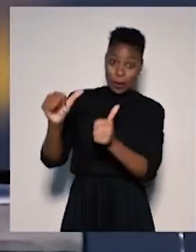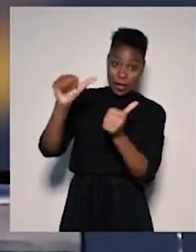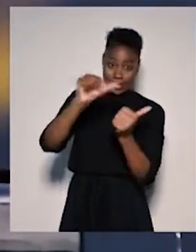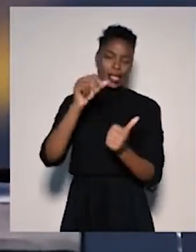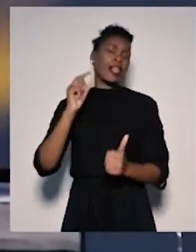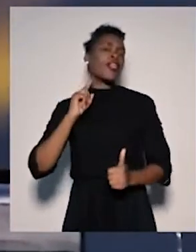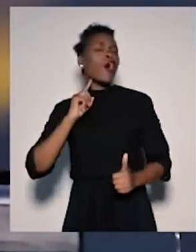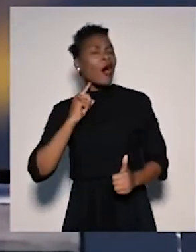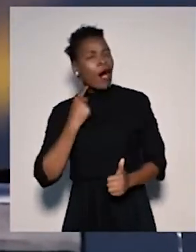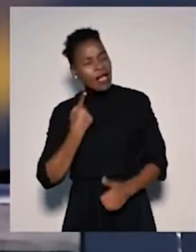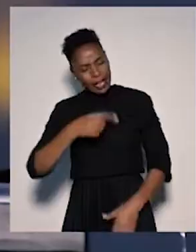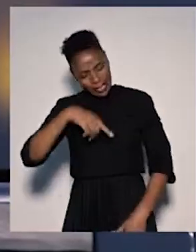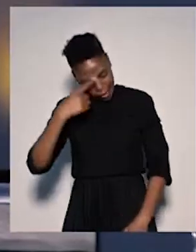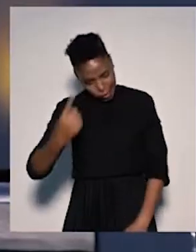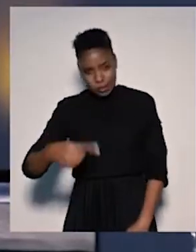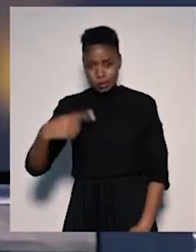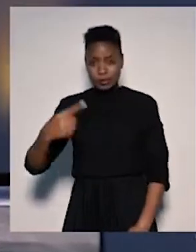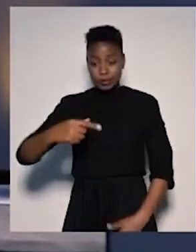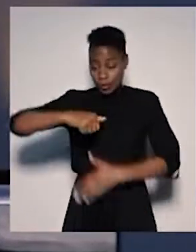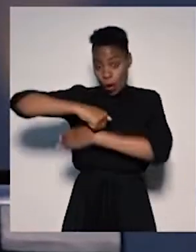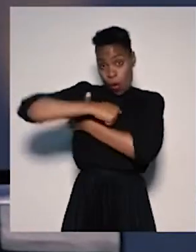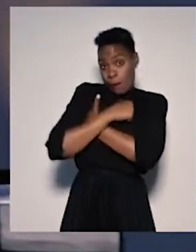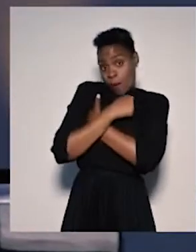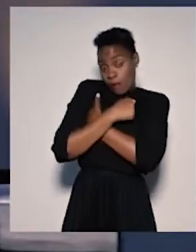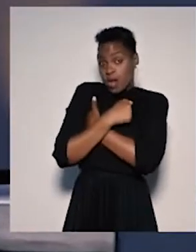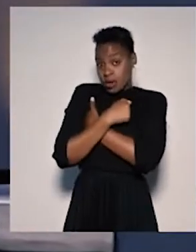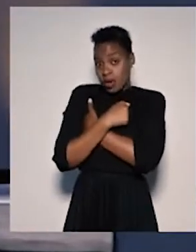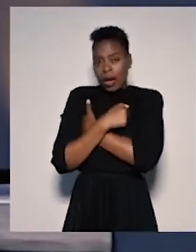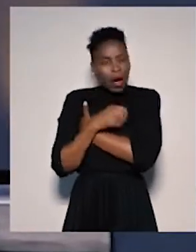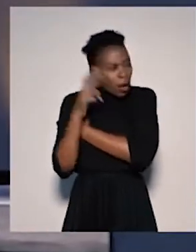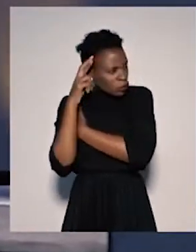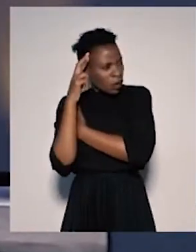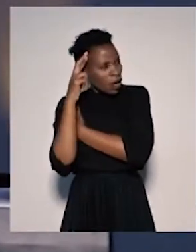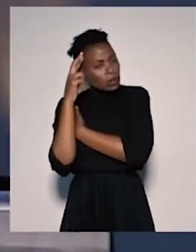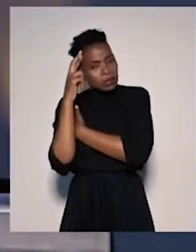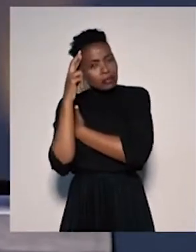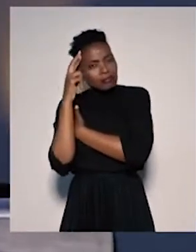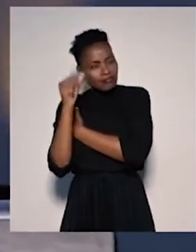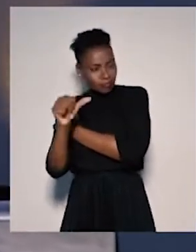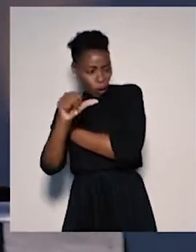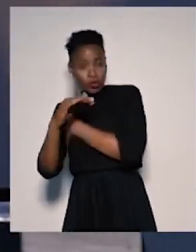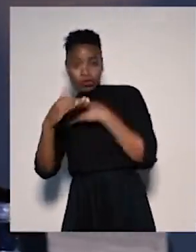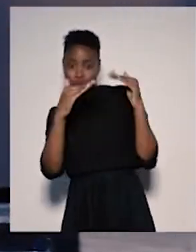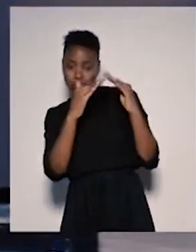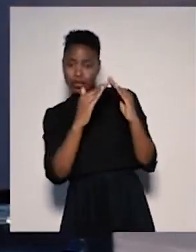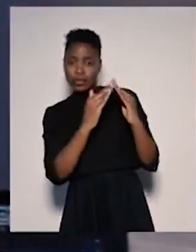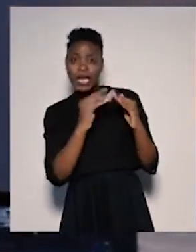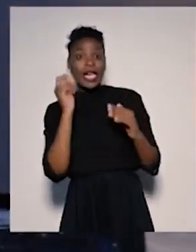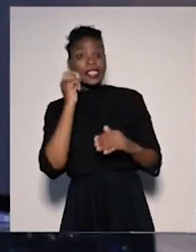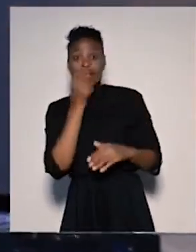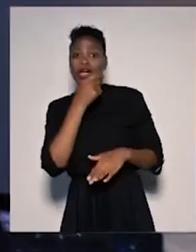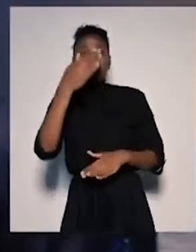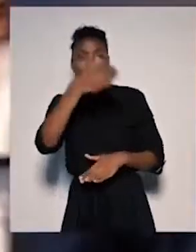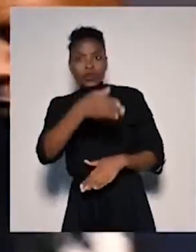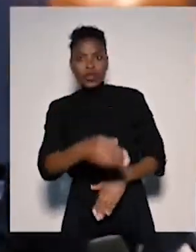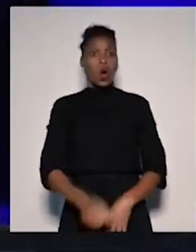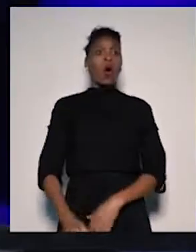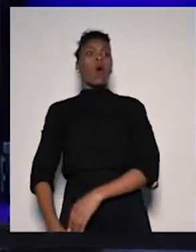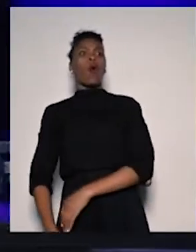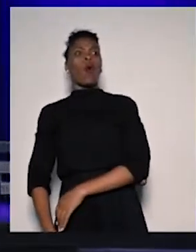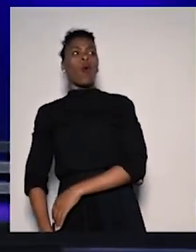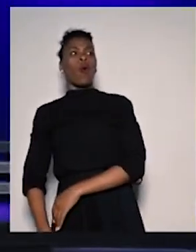lying. So you did makwapeni, you realized when you came to the service, there was a service when I said somebody, yeah, you said, yay,